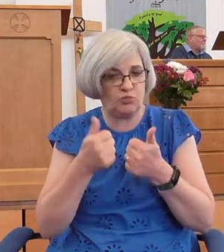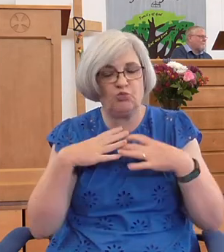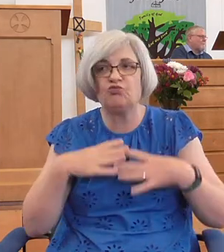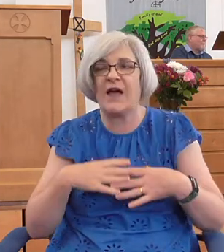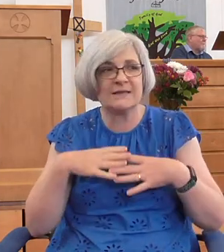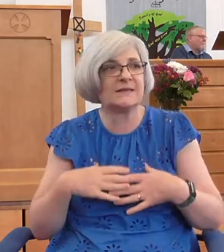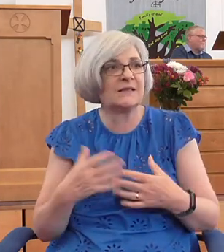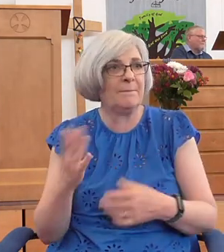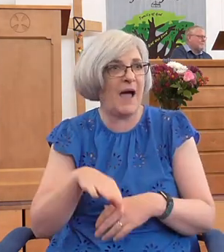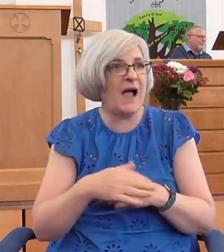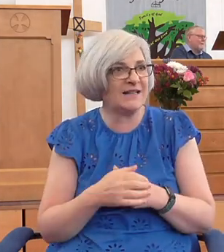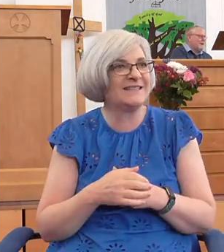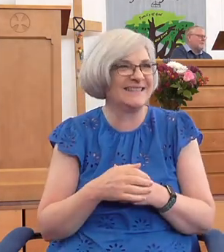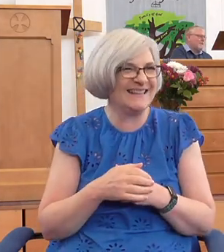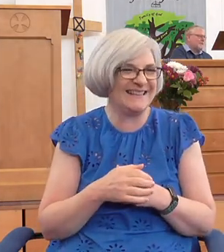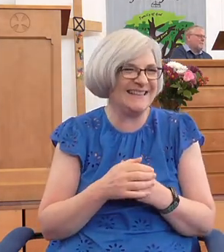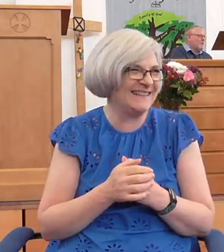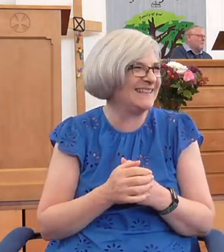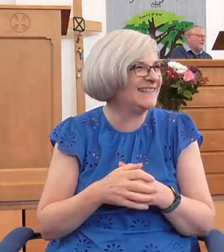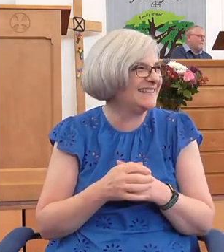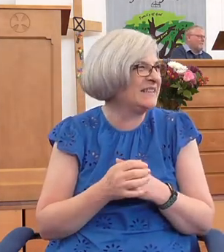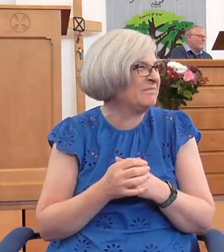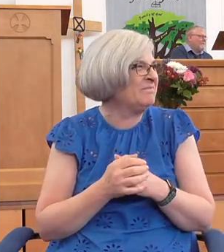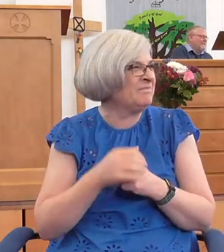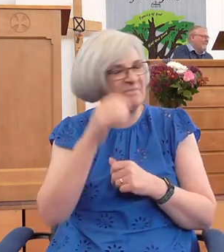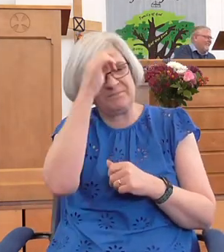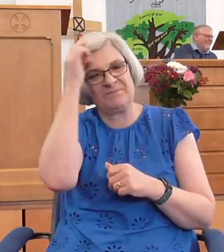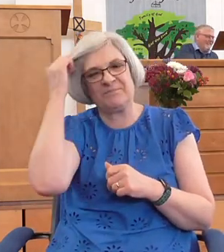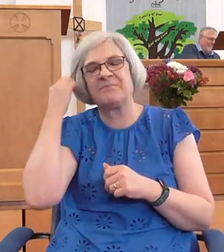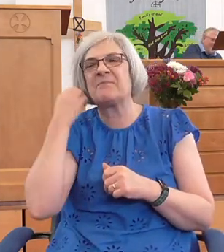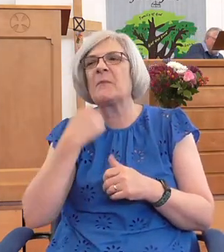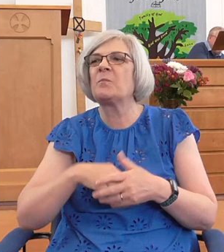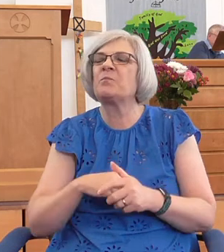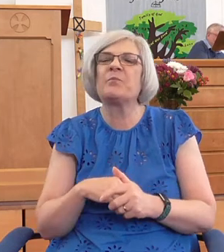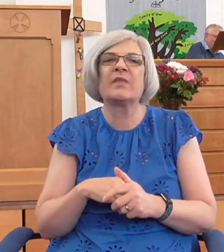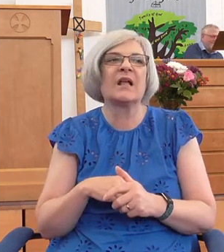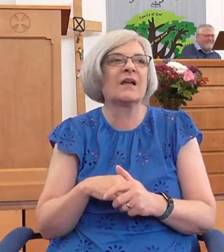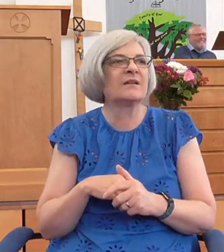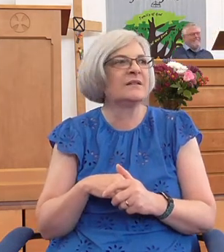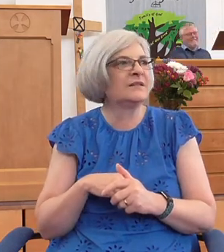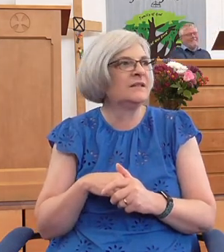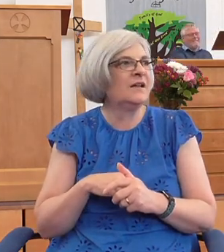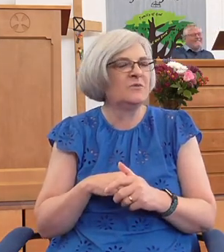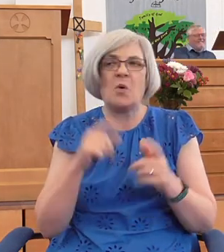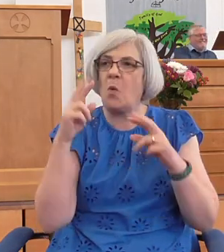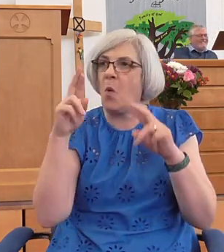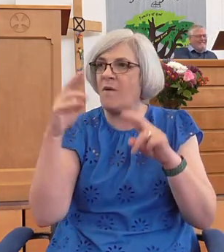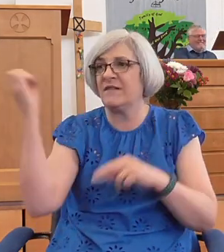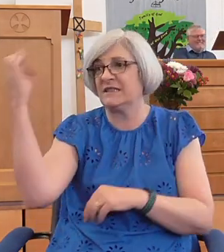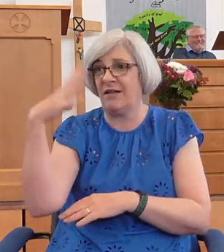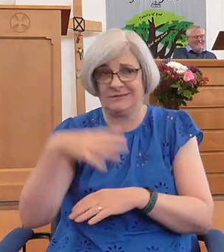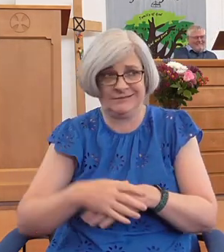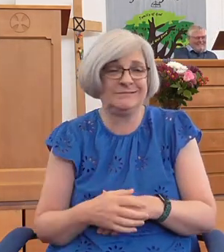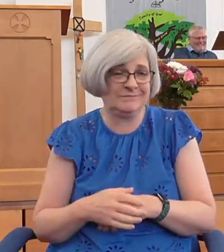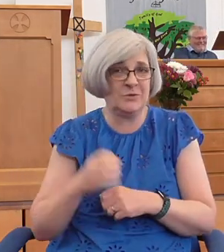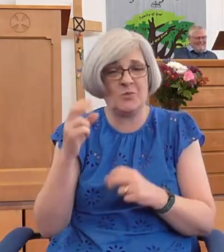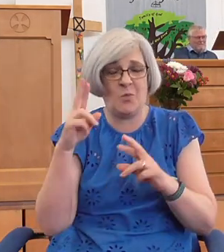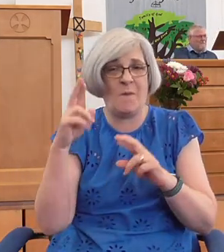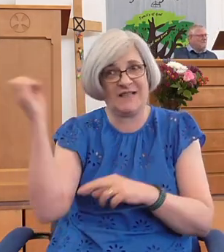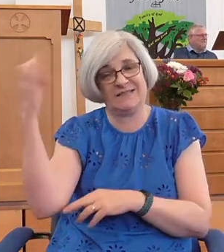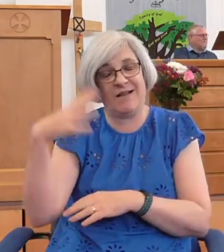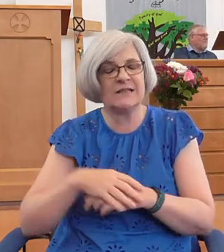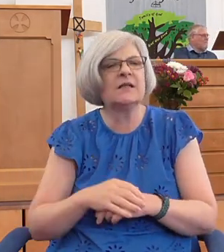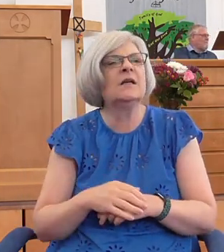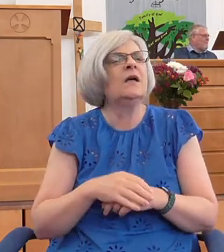come back and start all over again. It'll be nice to get some sunshine. Oh, it will be nice to get some sunshine, yes. So have a nice time anyway. Can I just draw